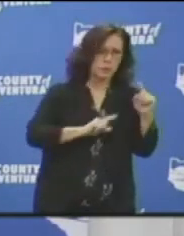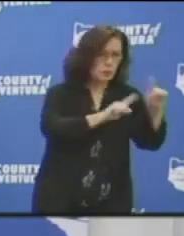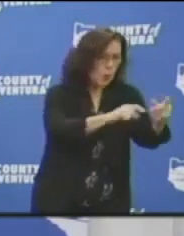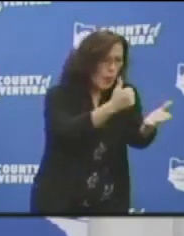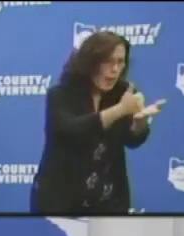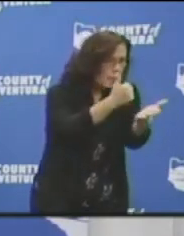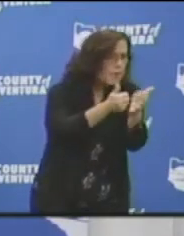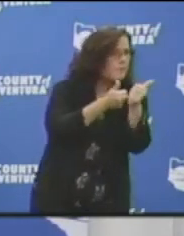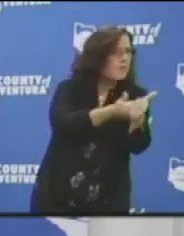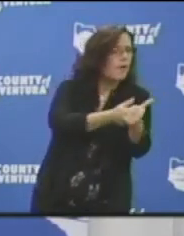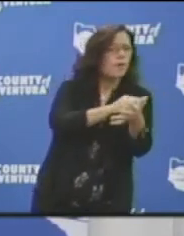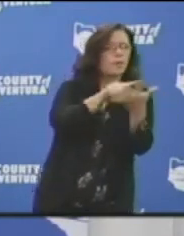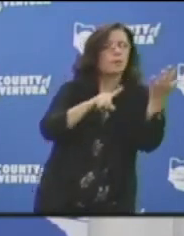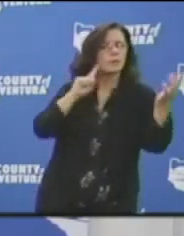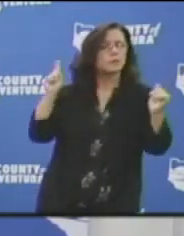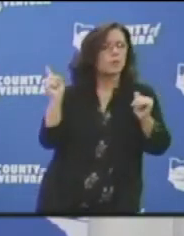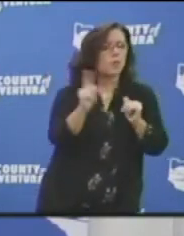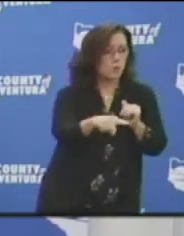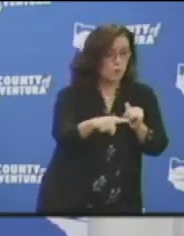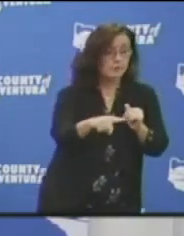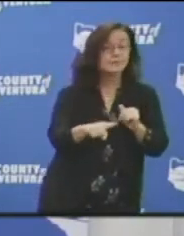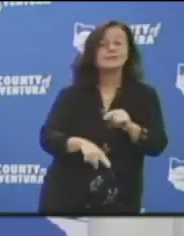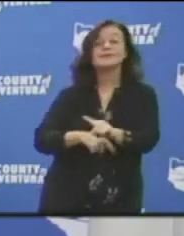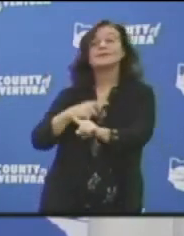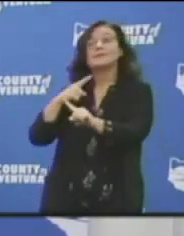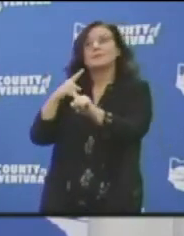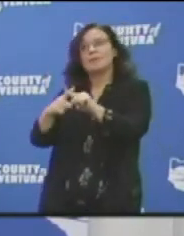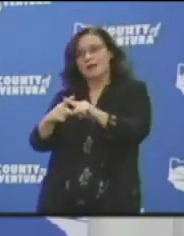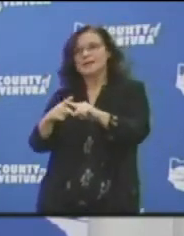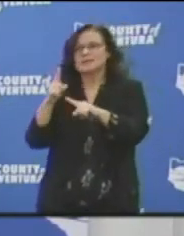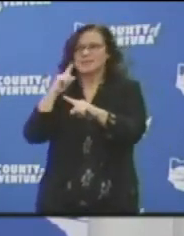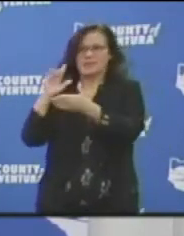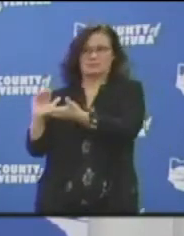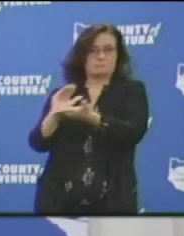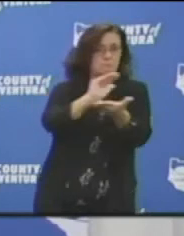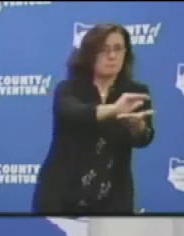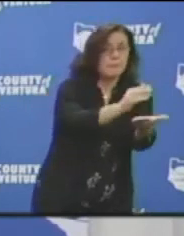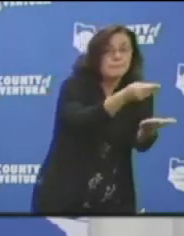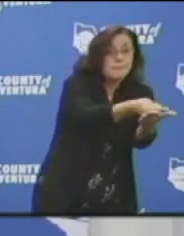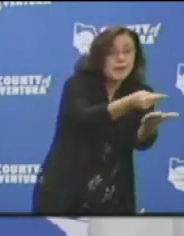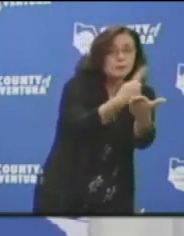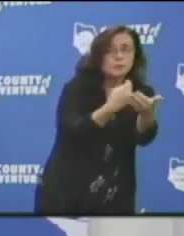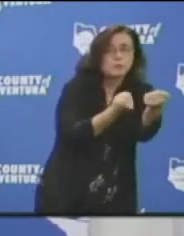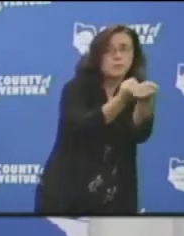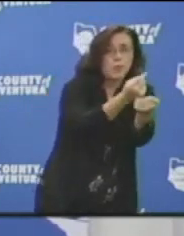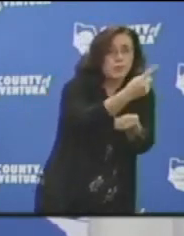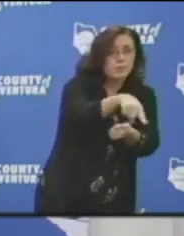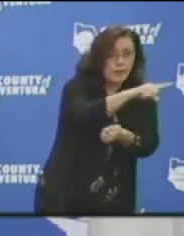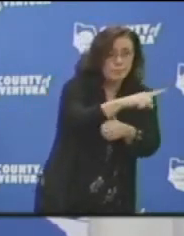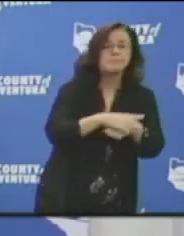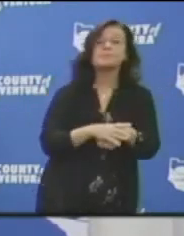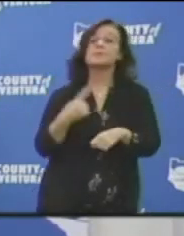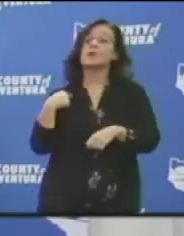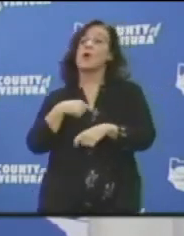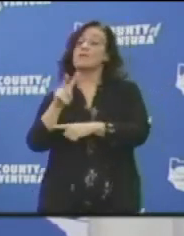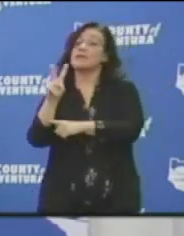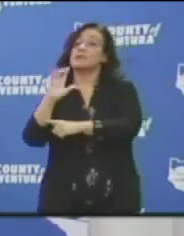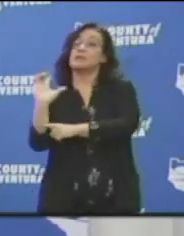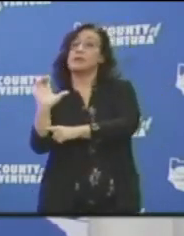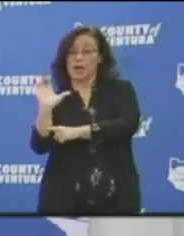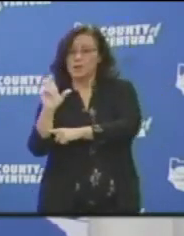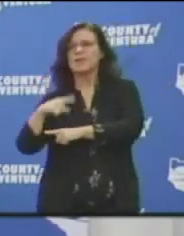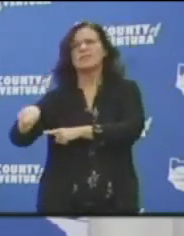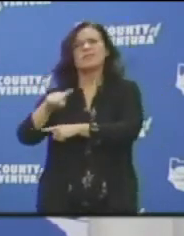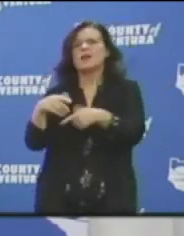as well as from the state. And our county, with our CEO's leadership and our Board of Supervisors, has already been able